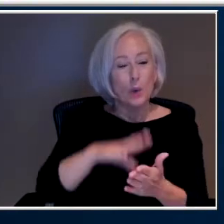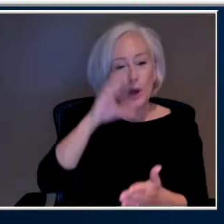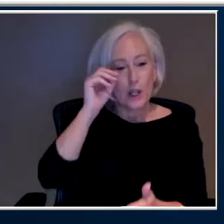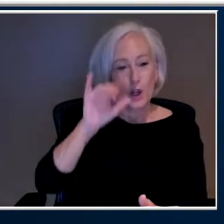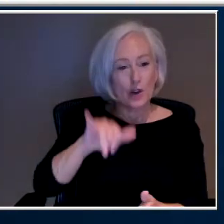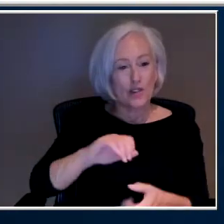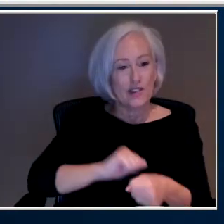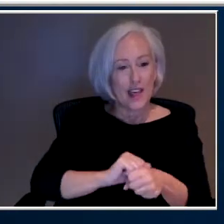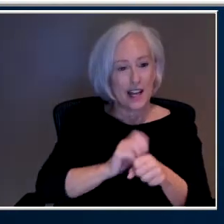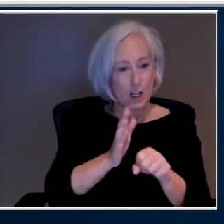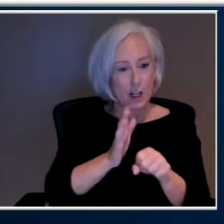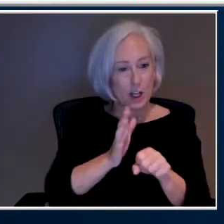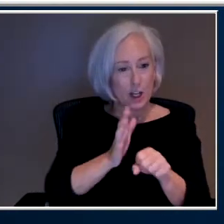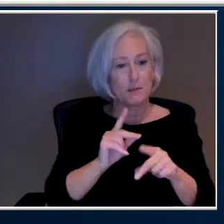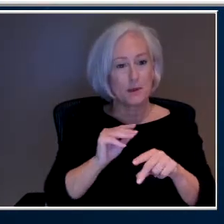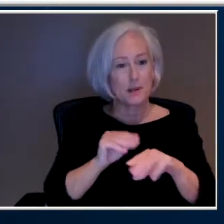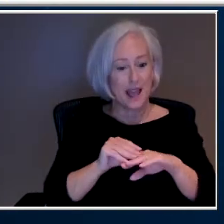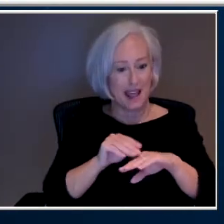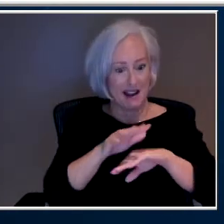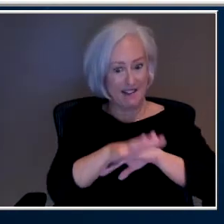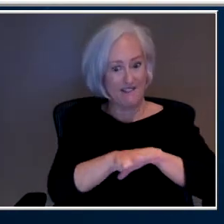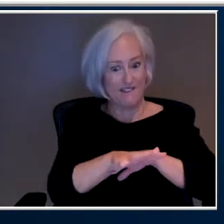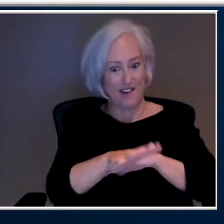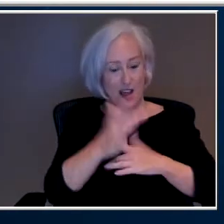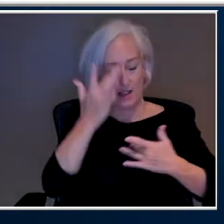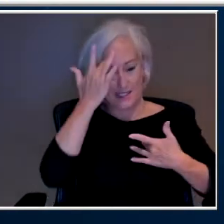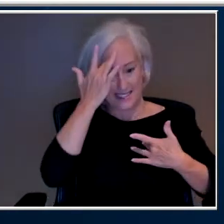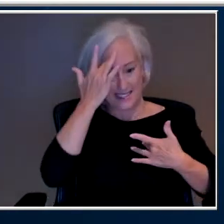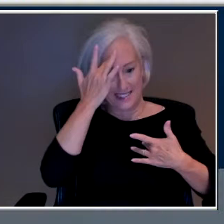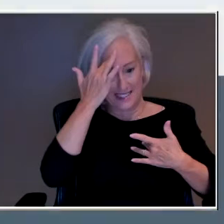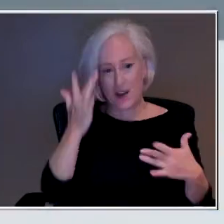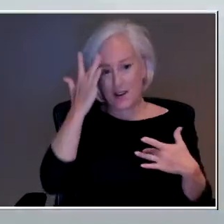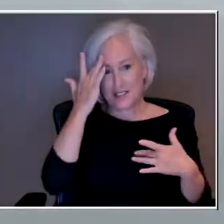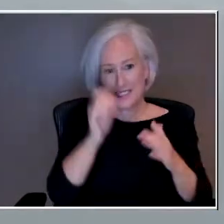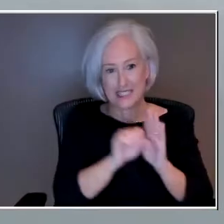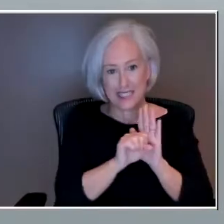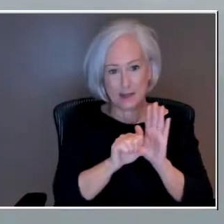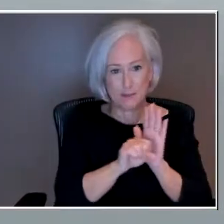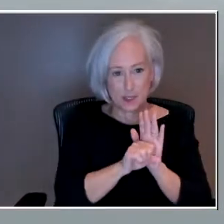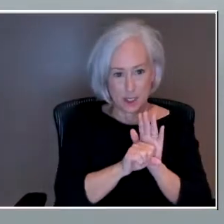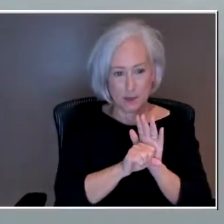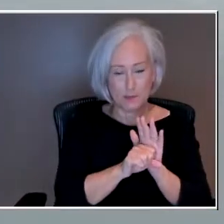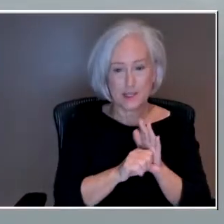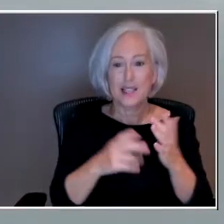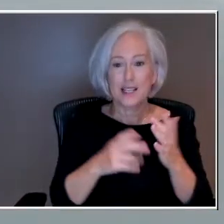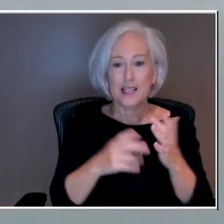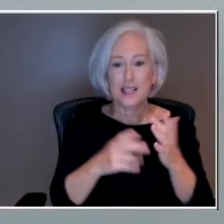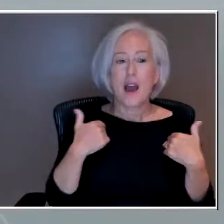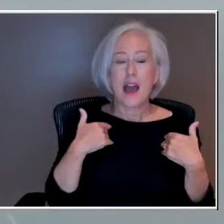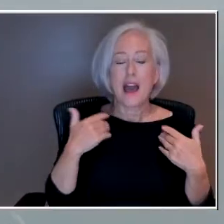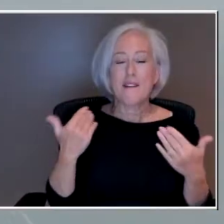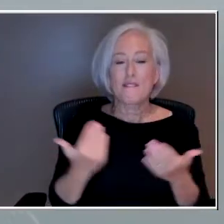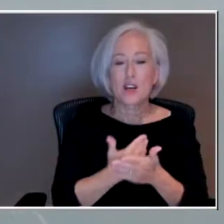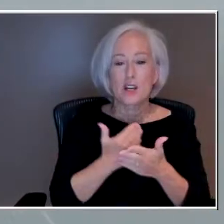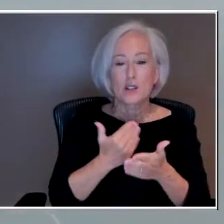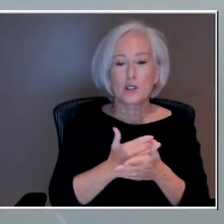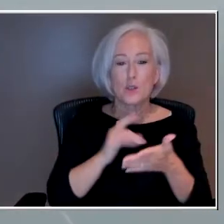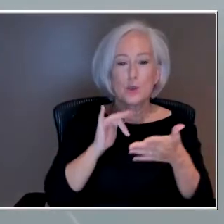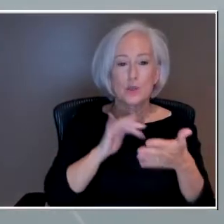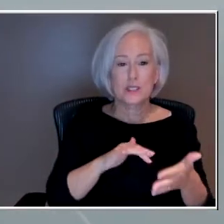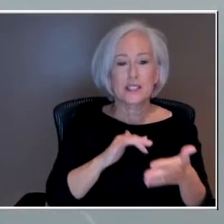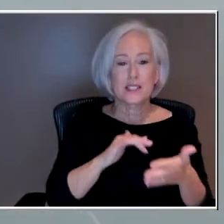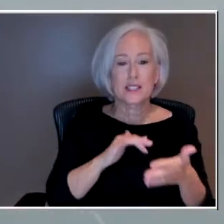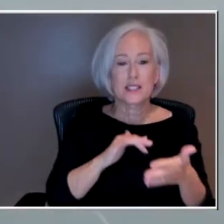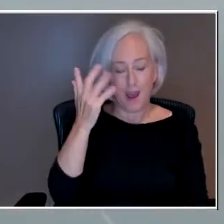course not have any symptoms. And Yeah. that was one reason we know it spreads so easily. Now there's a new study that gives us a clue as to why some Yeah. people never had